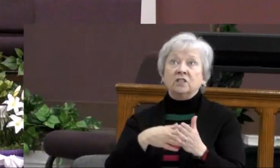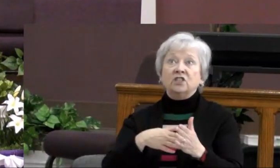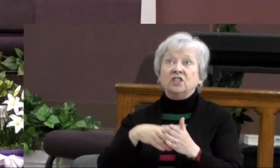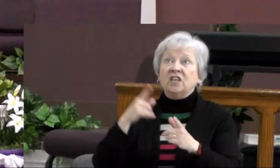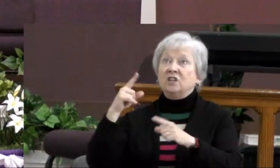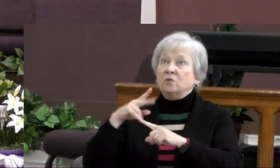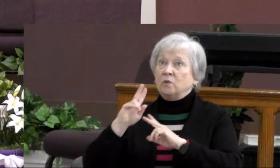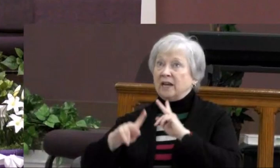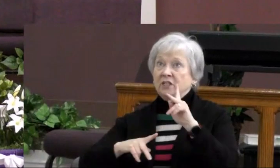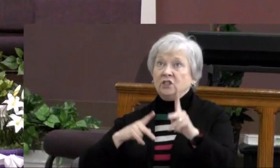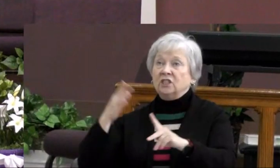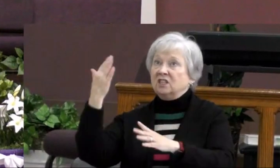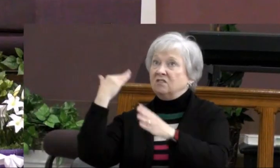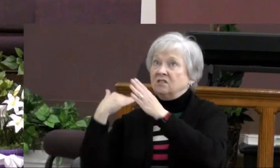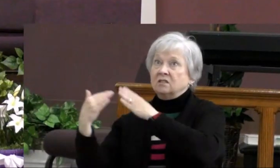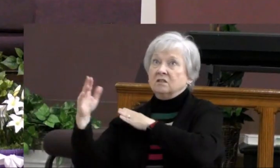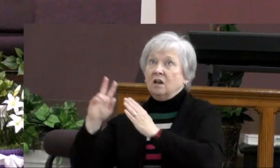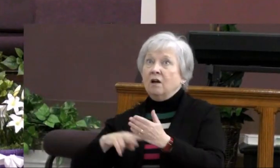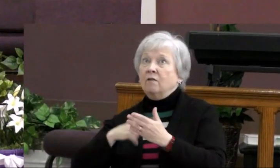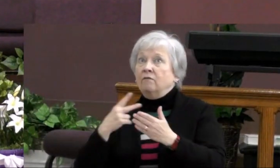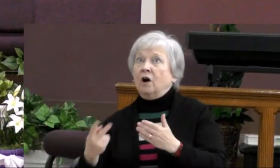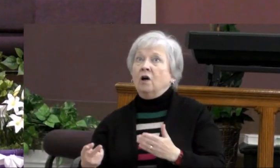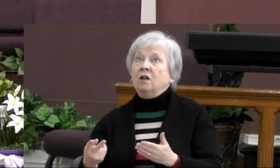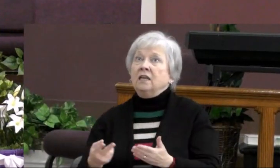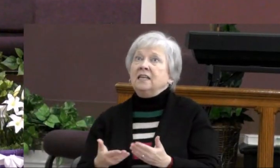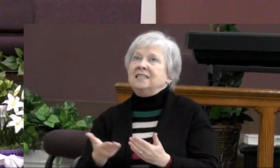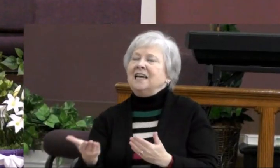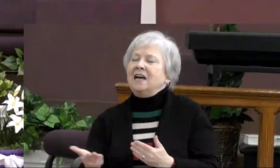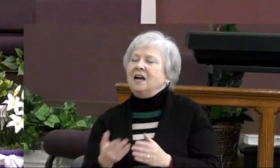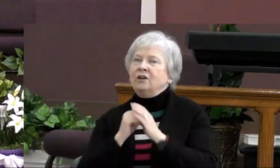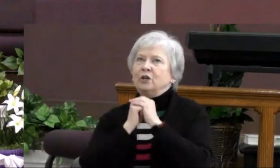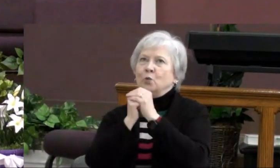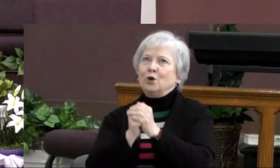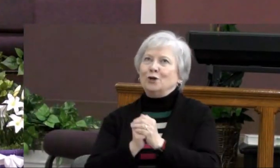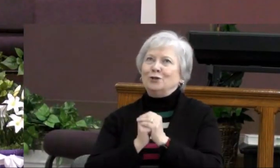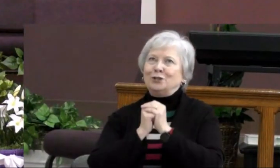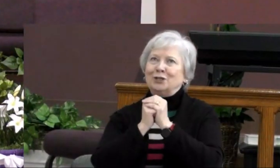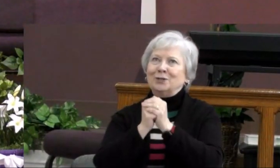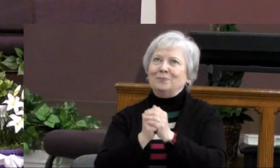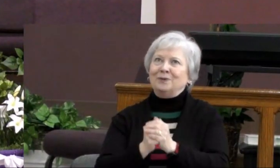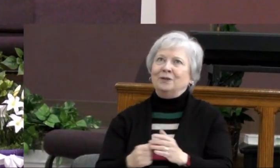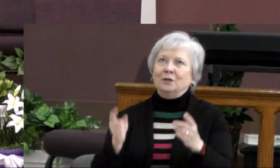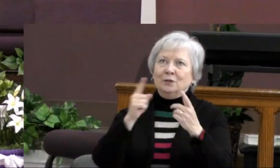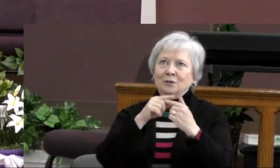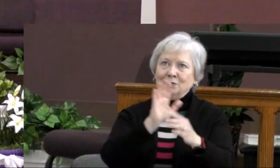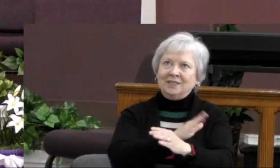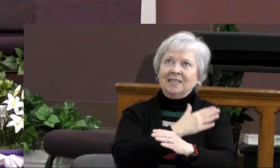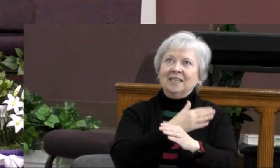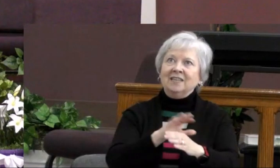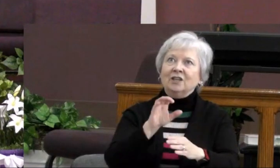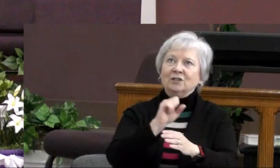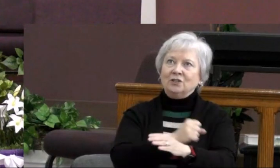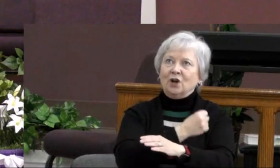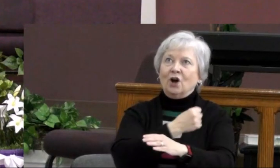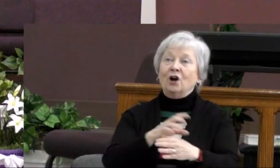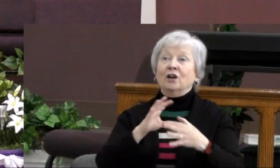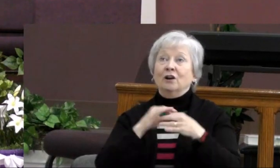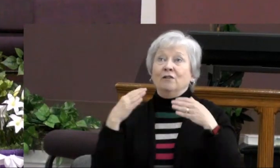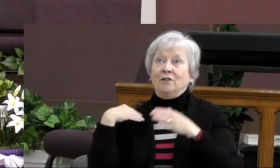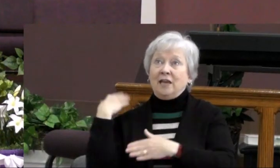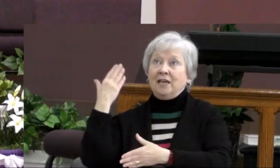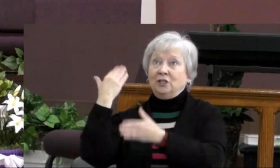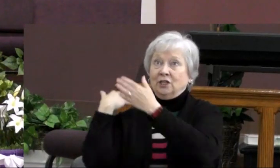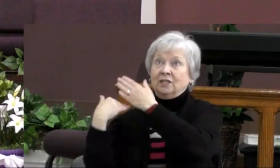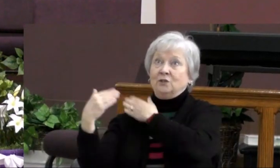Thousand generations falling down in worship to sing the song